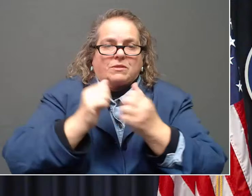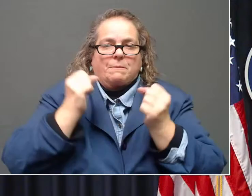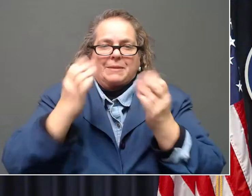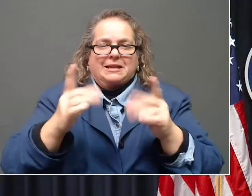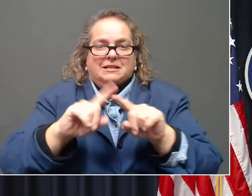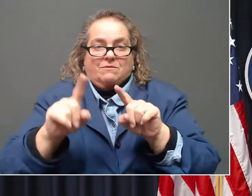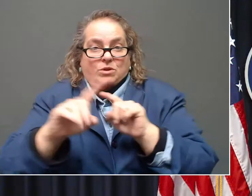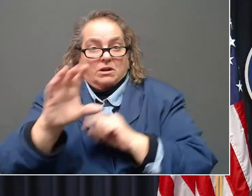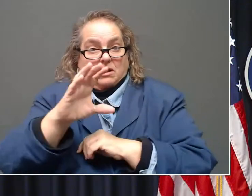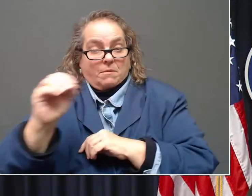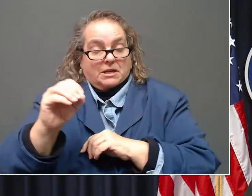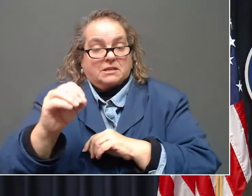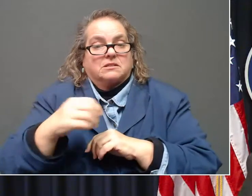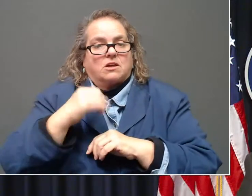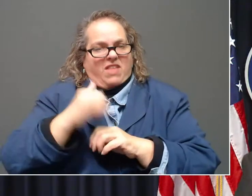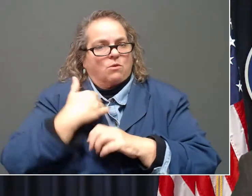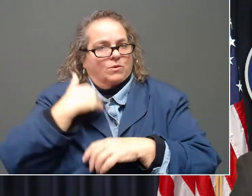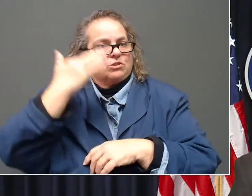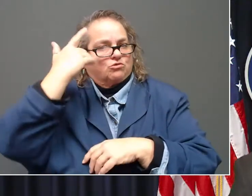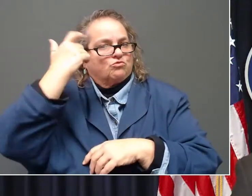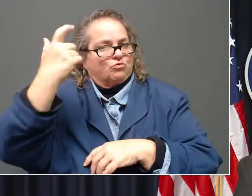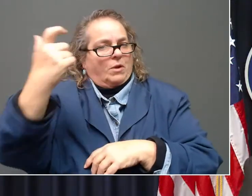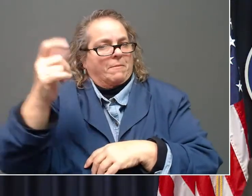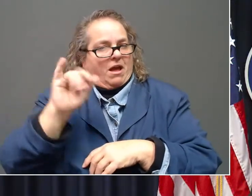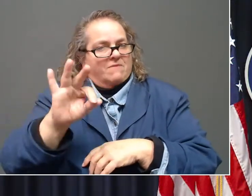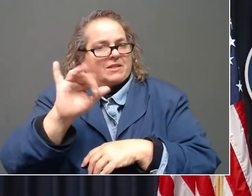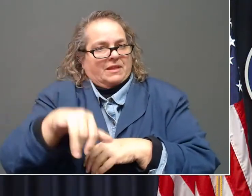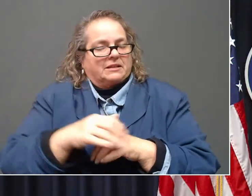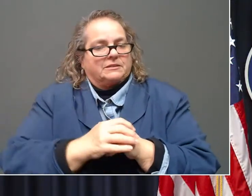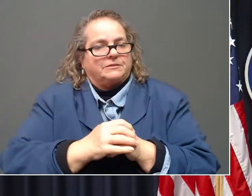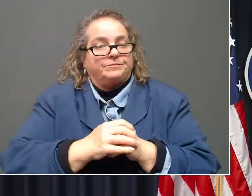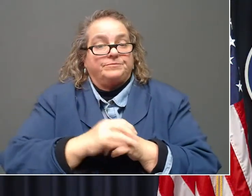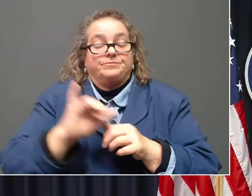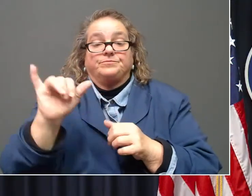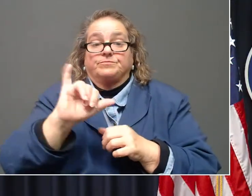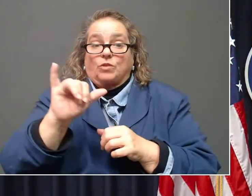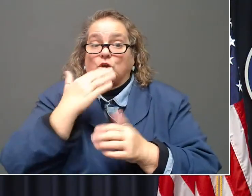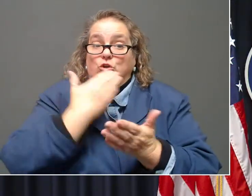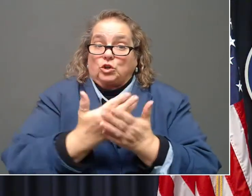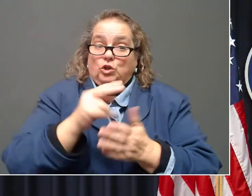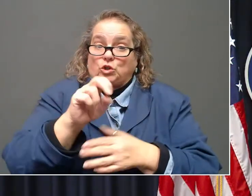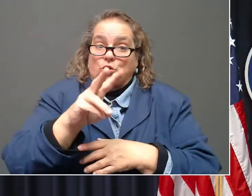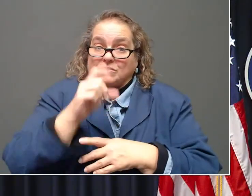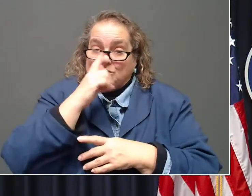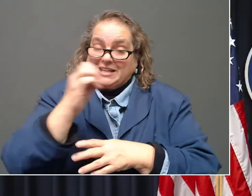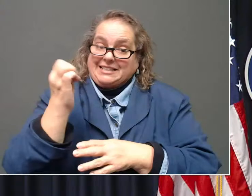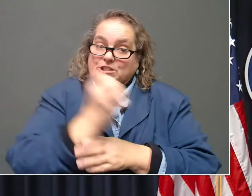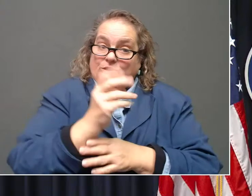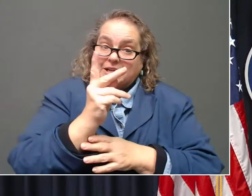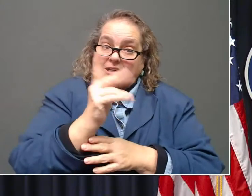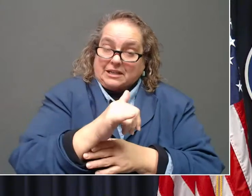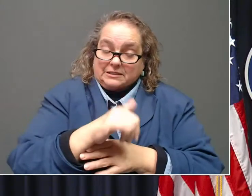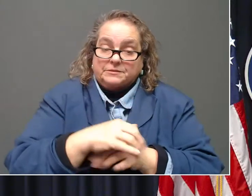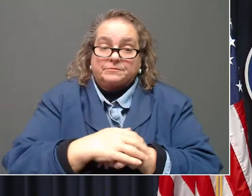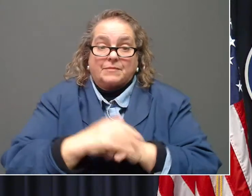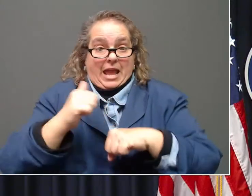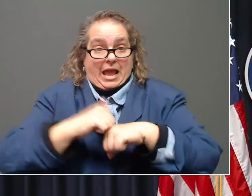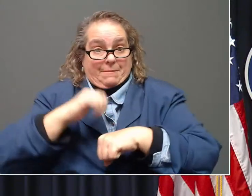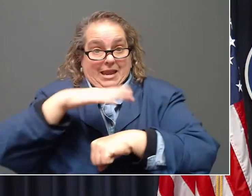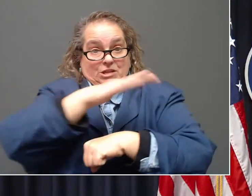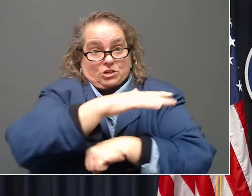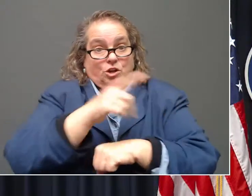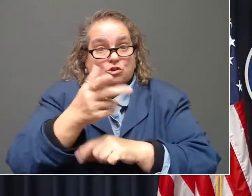of. We also have some good news today for Eastern Kentucky. I'm excited to announce an Appalachian Regional Commission grant totaling more